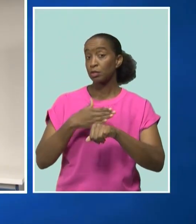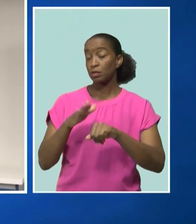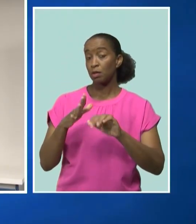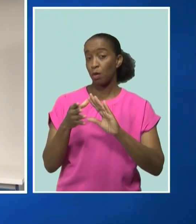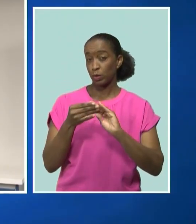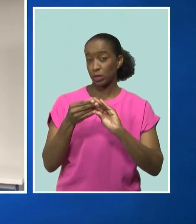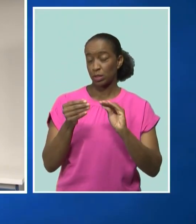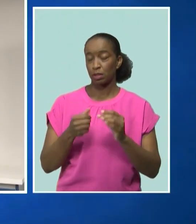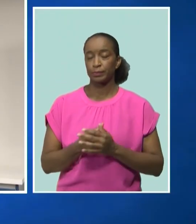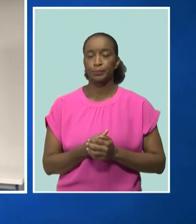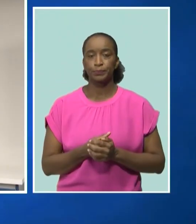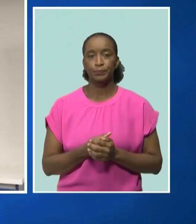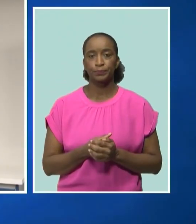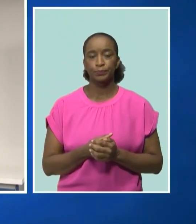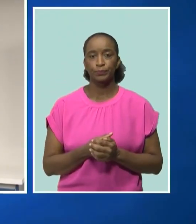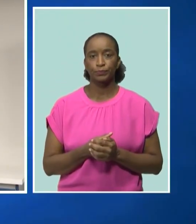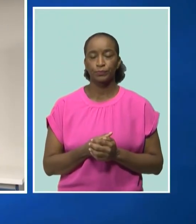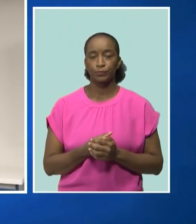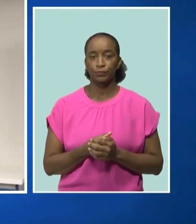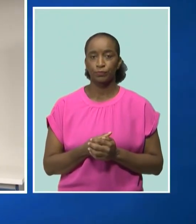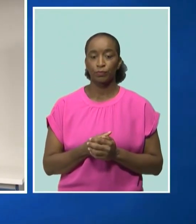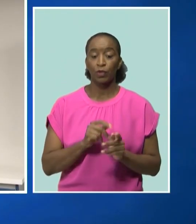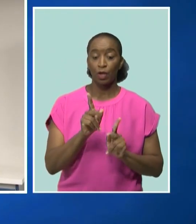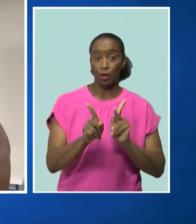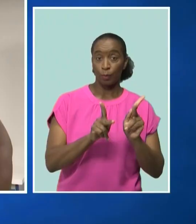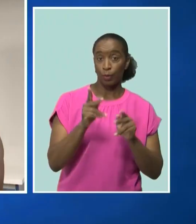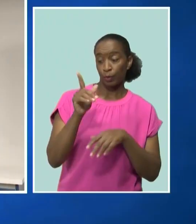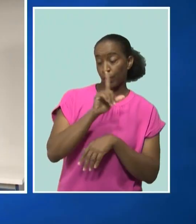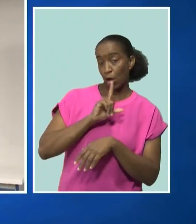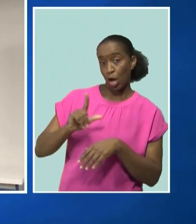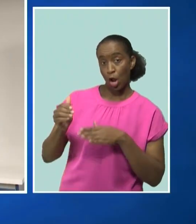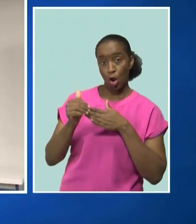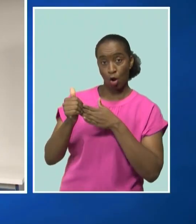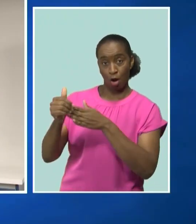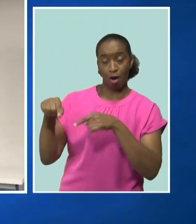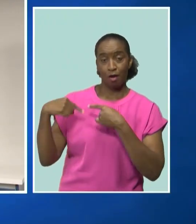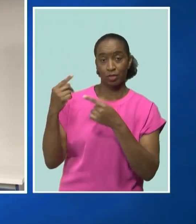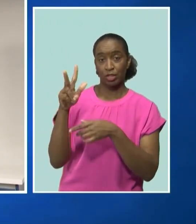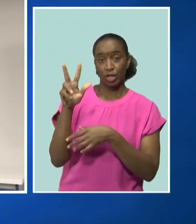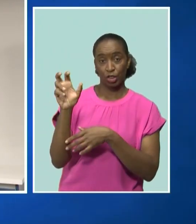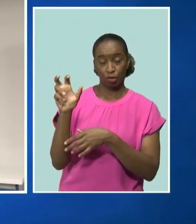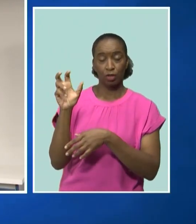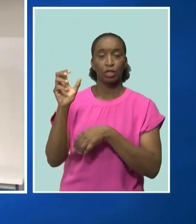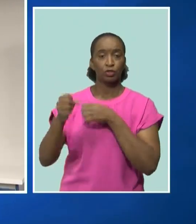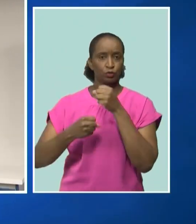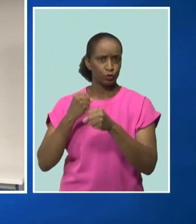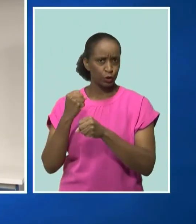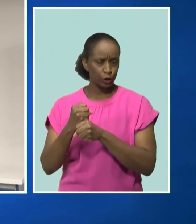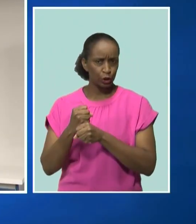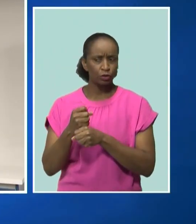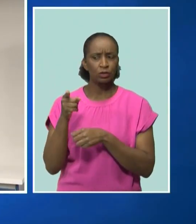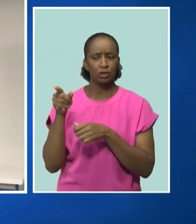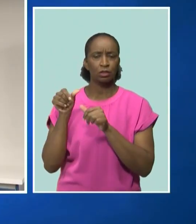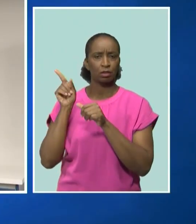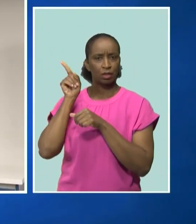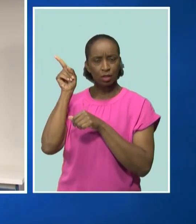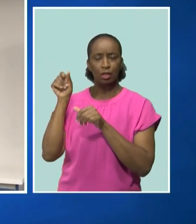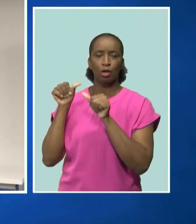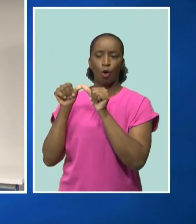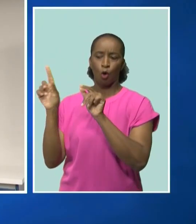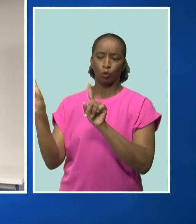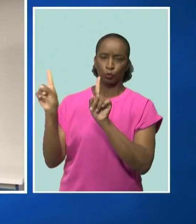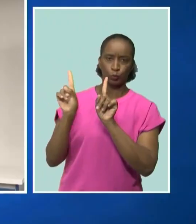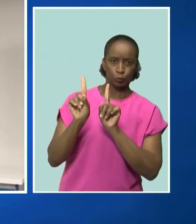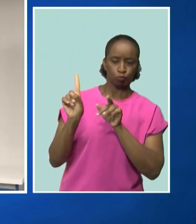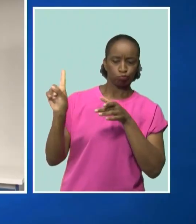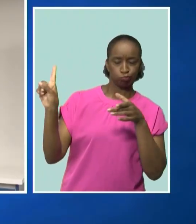second verse, the Lord has been the people's guide for the past 300 years. With him still on the people's side, we have no doubts or fears.